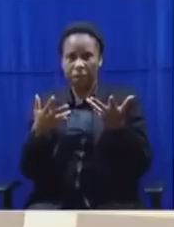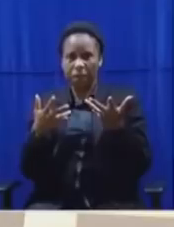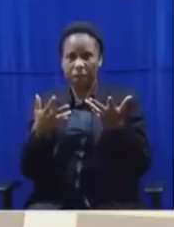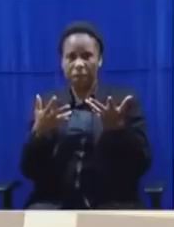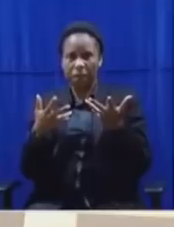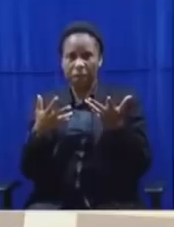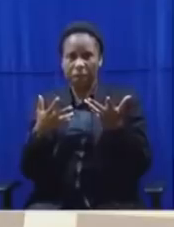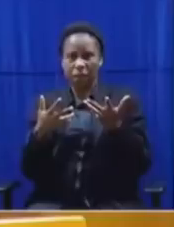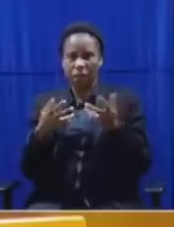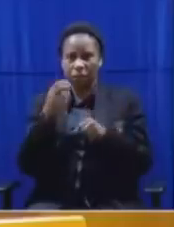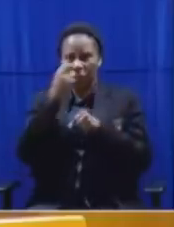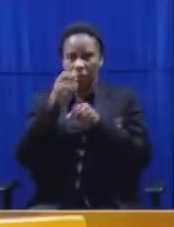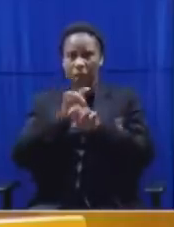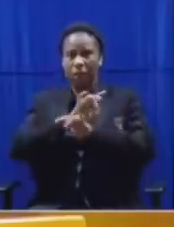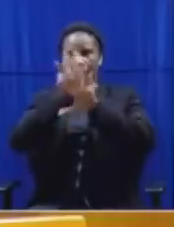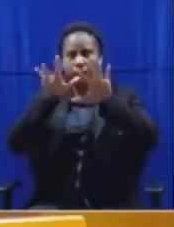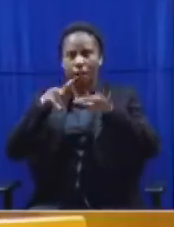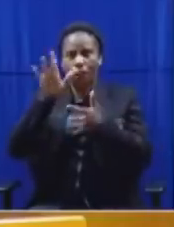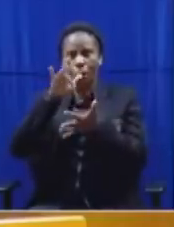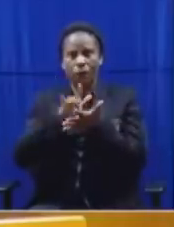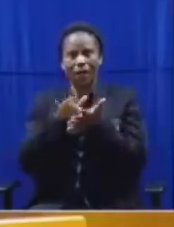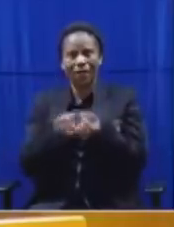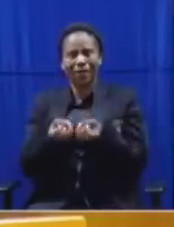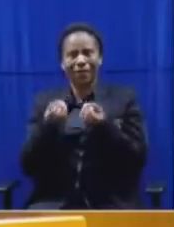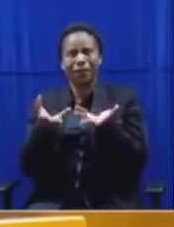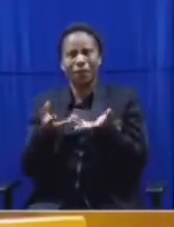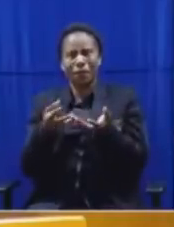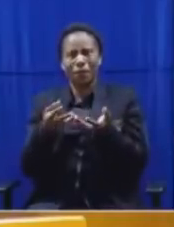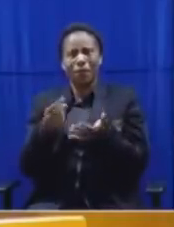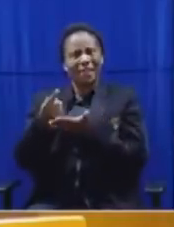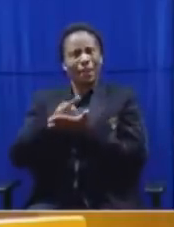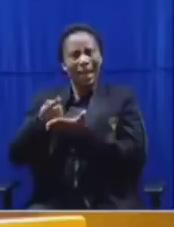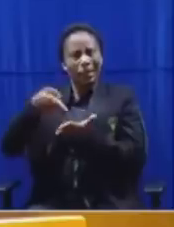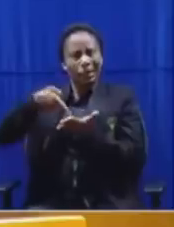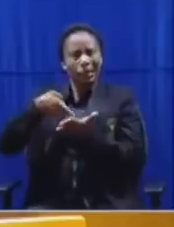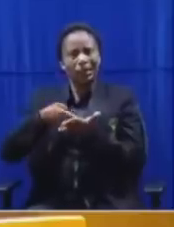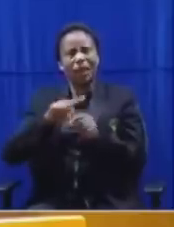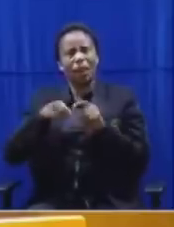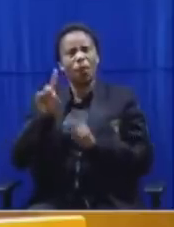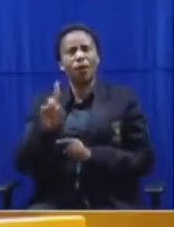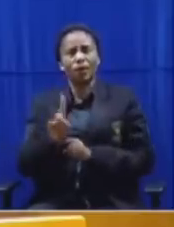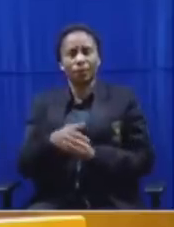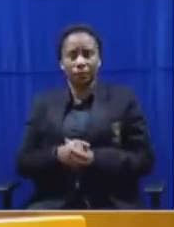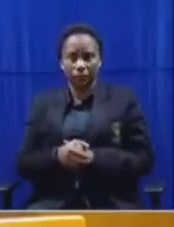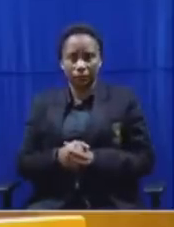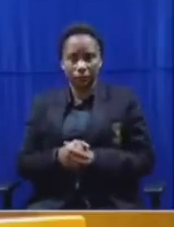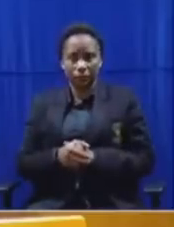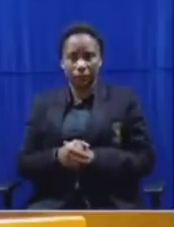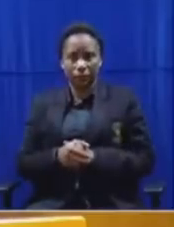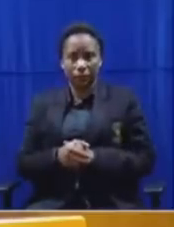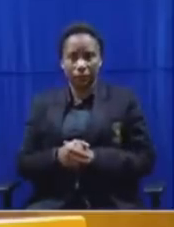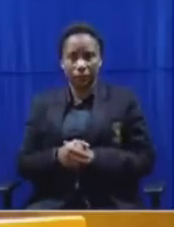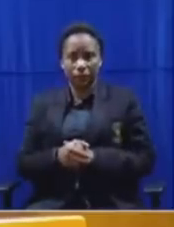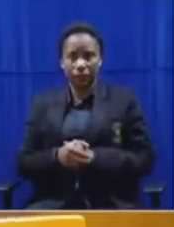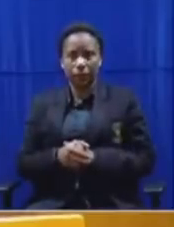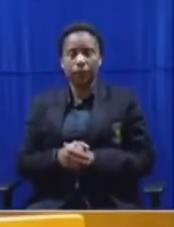and give a clearer context of what this debate is all about. So the size of retirement funds